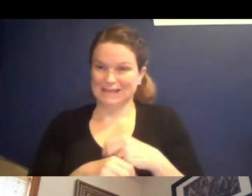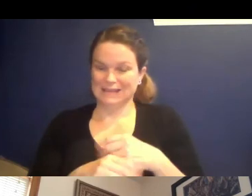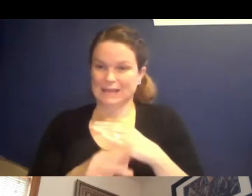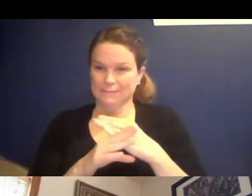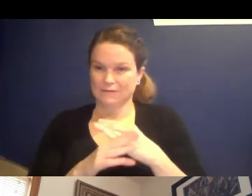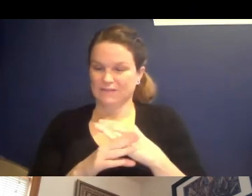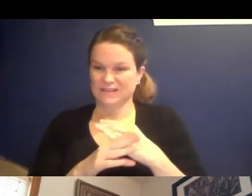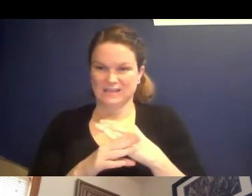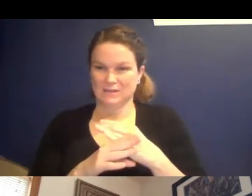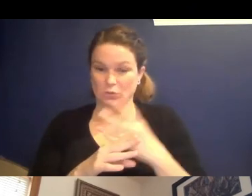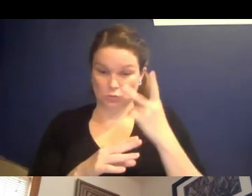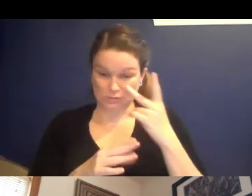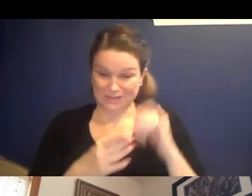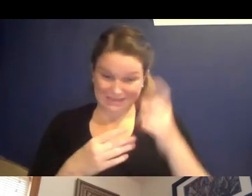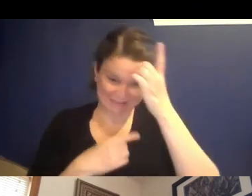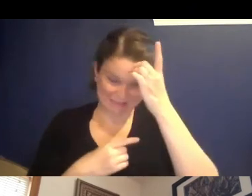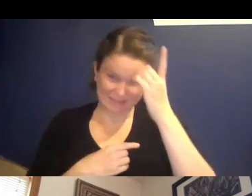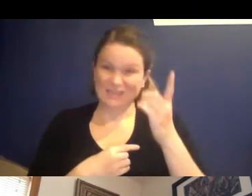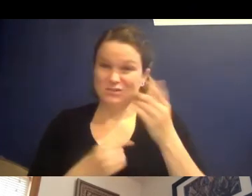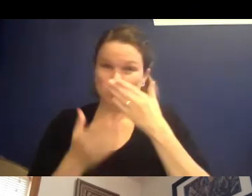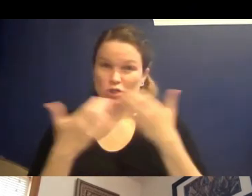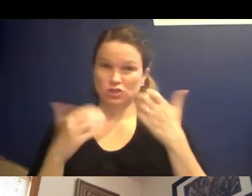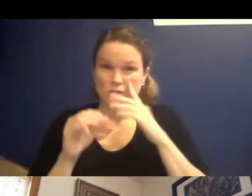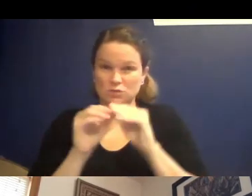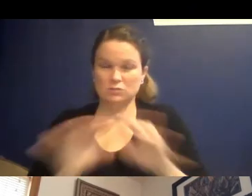to spread more of it.